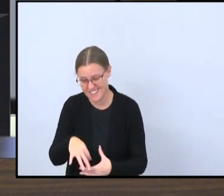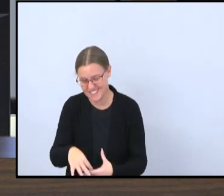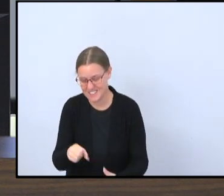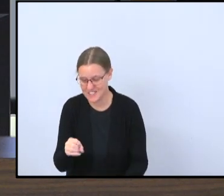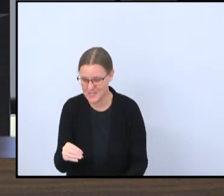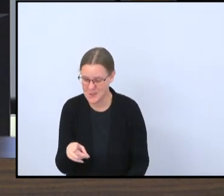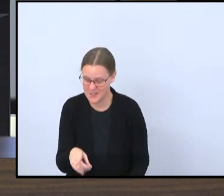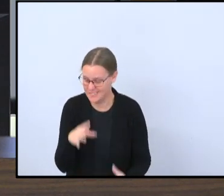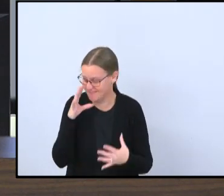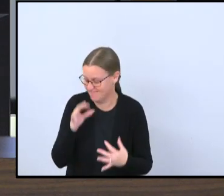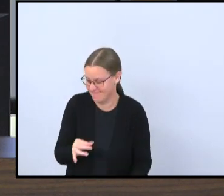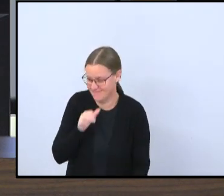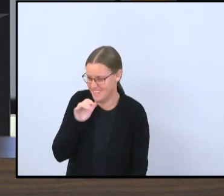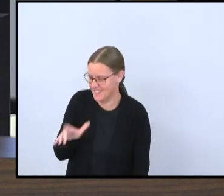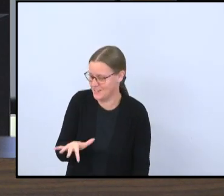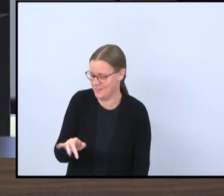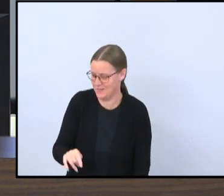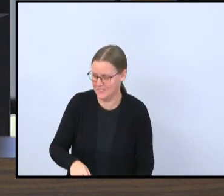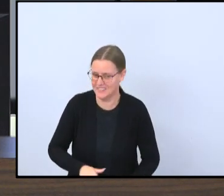them.